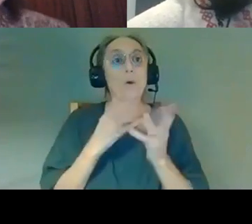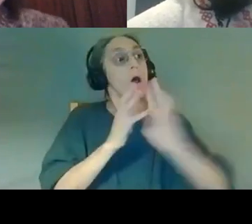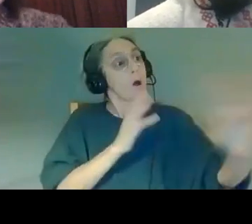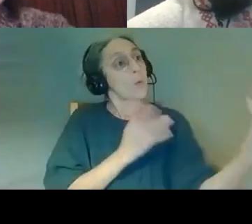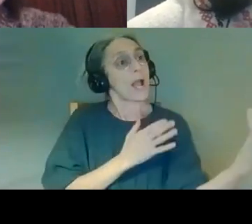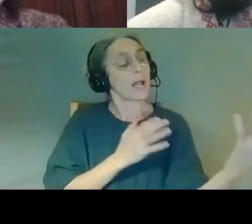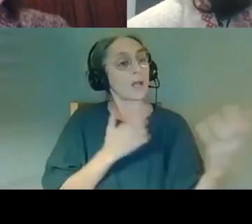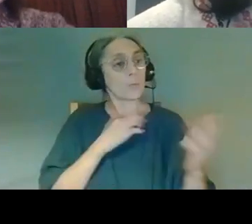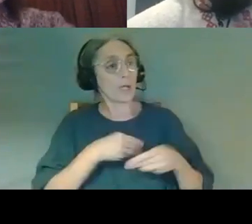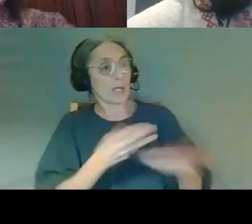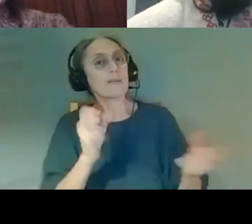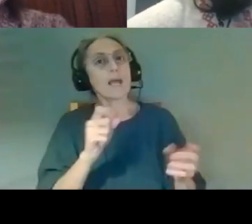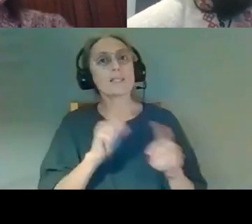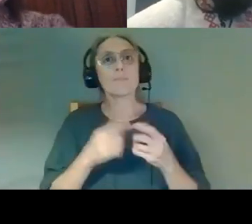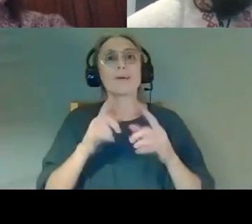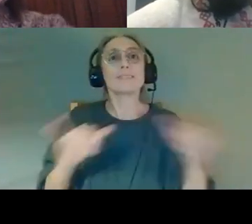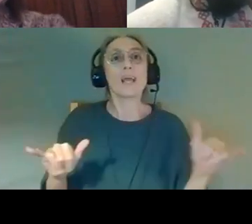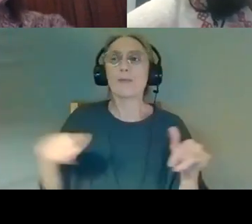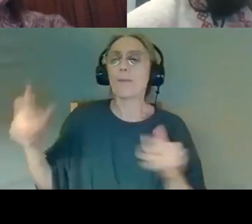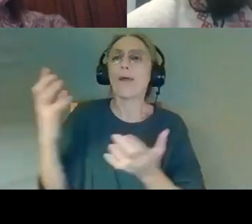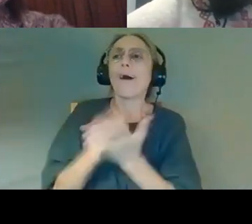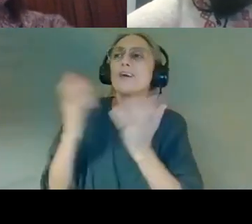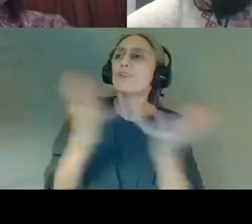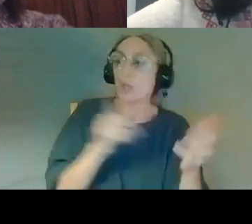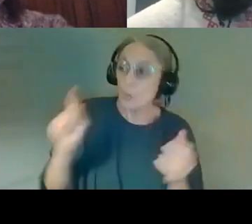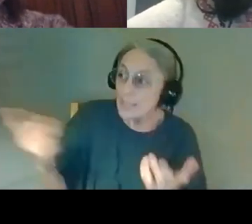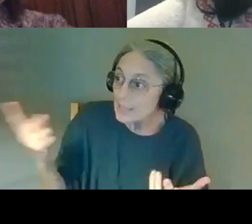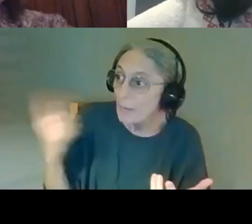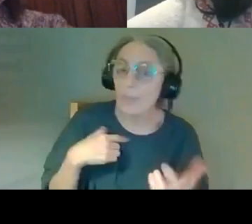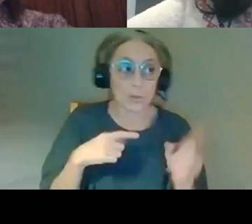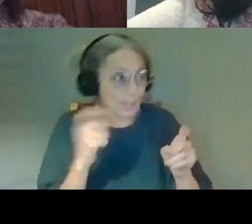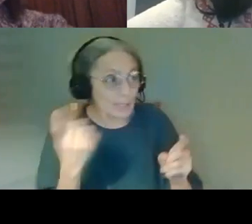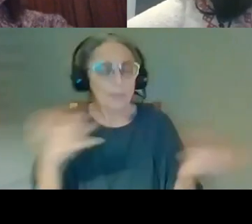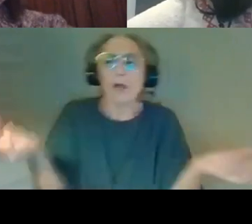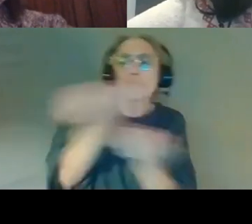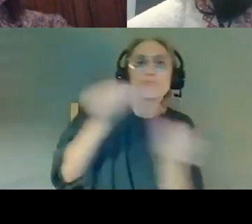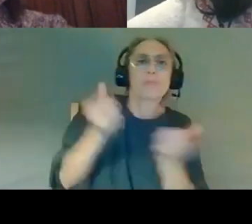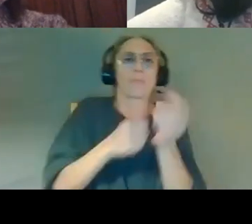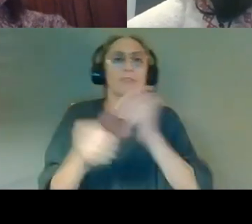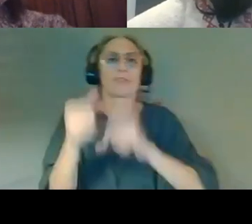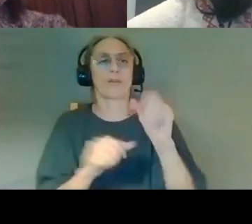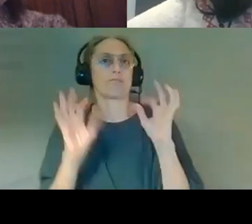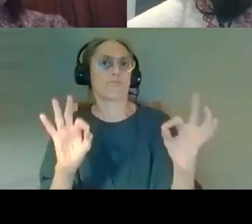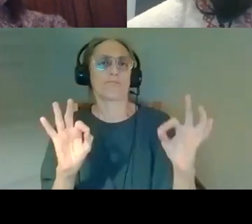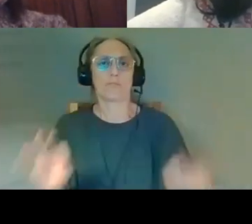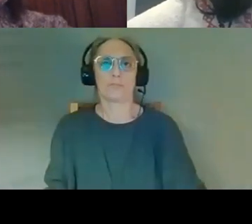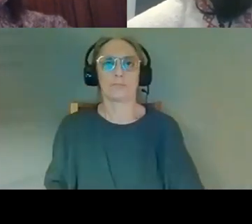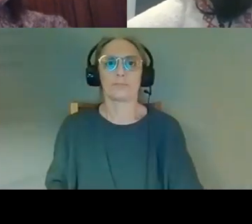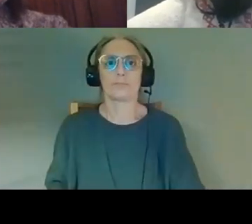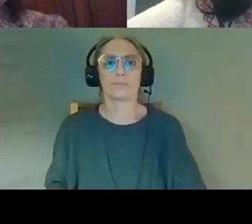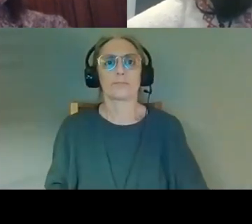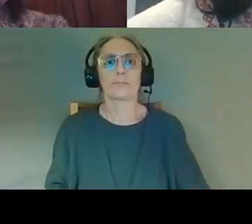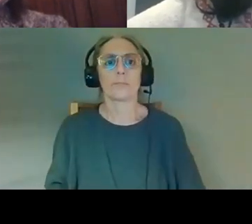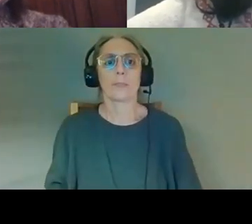Thank you. I believe we have just enough time for one